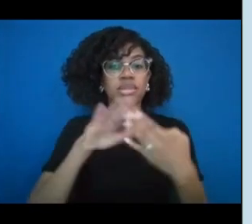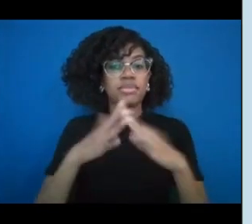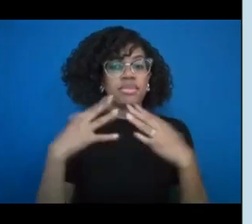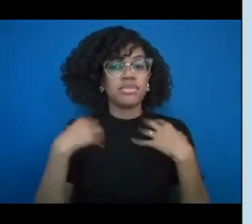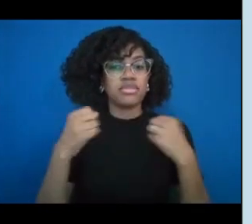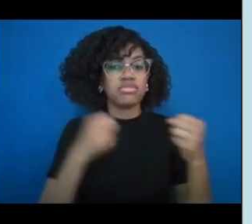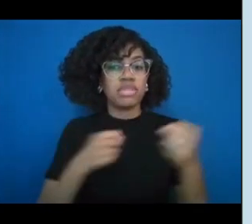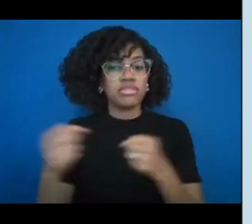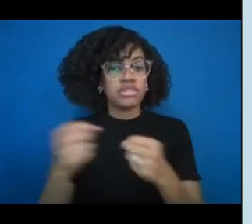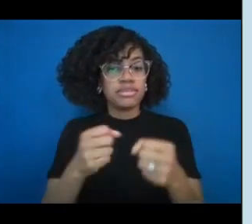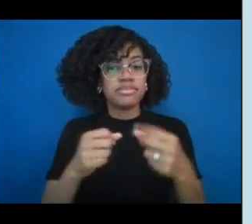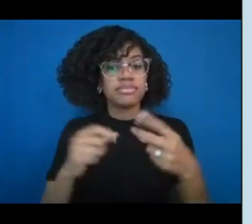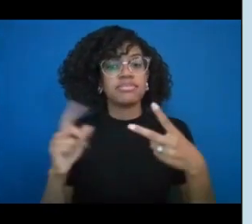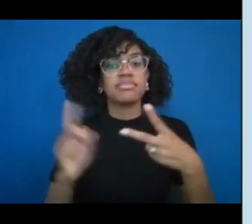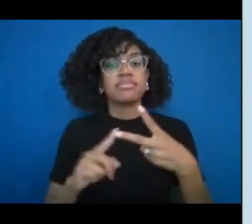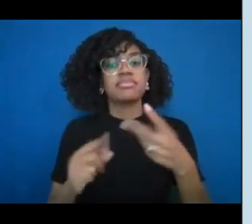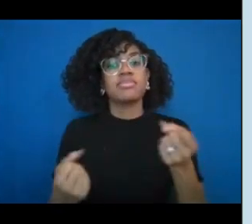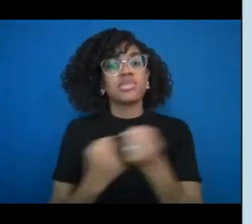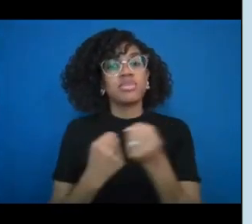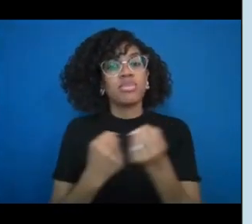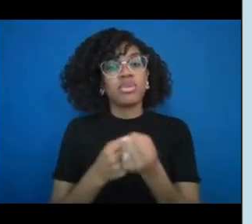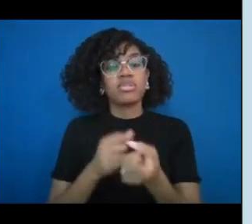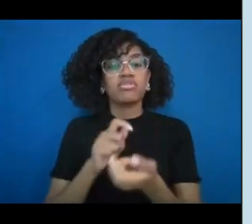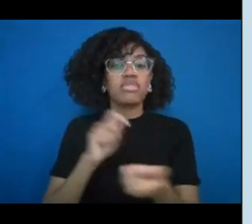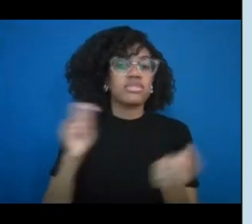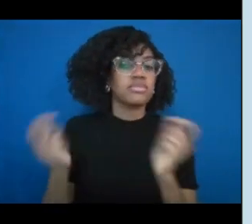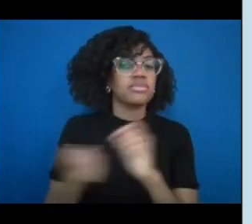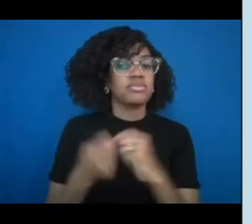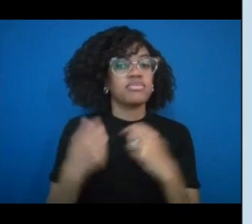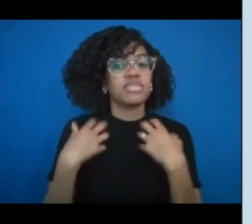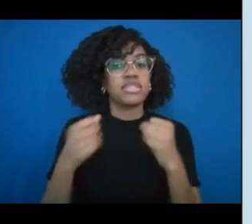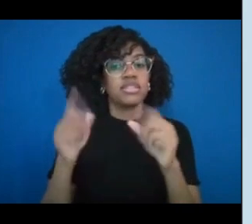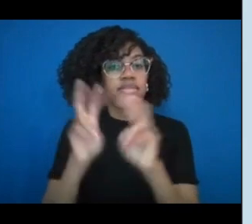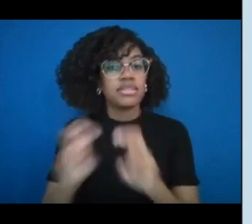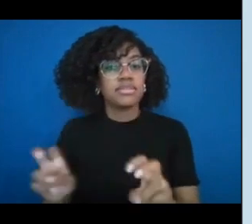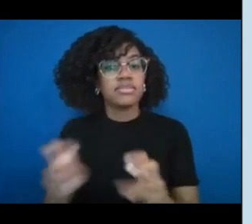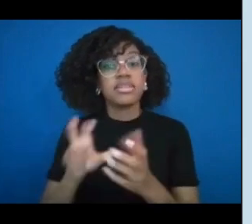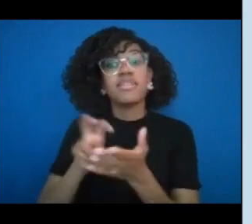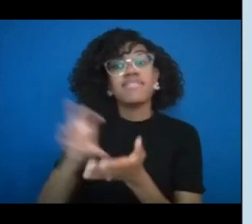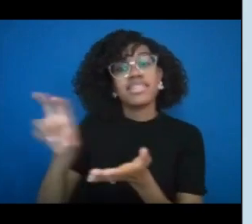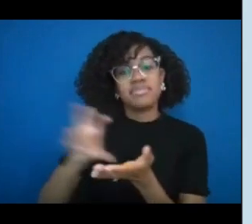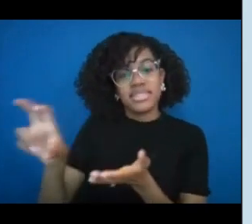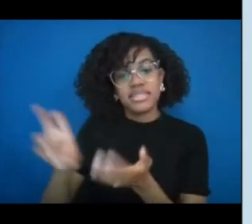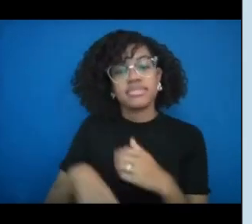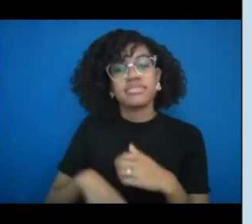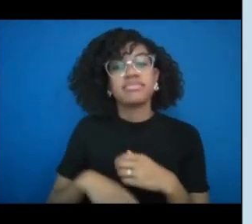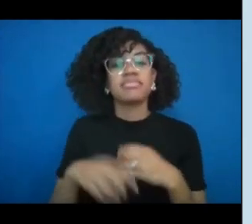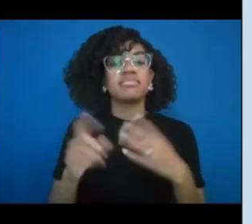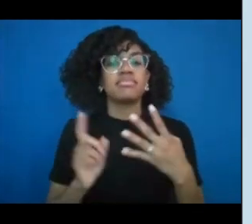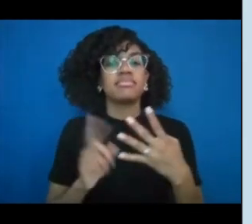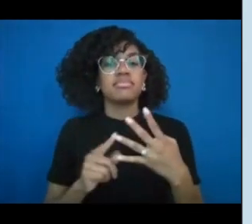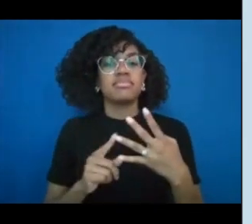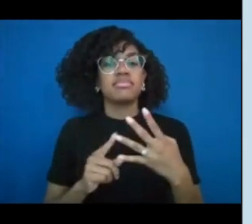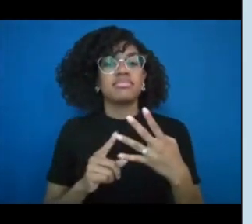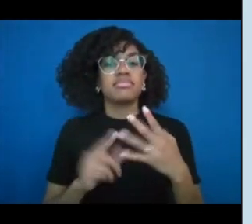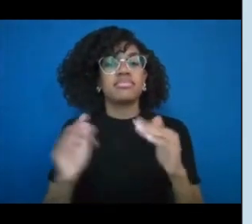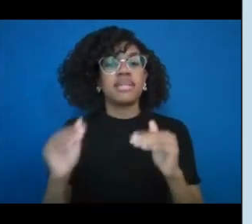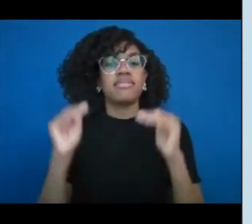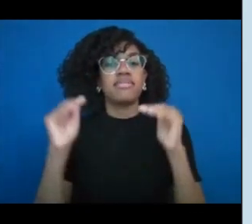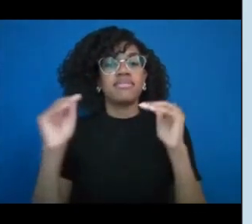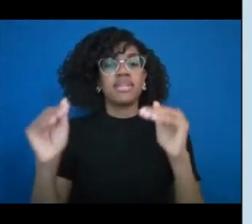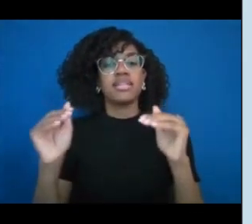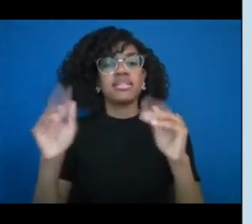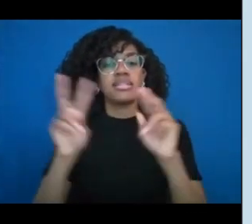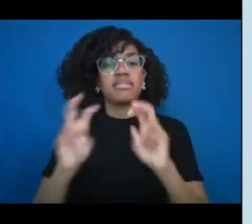transformational resilience investments, advance evaluation and adoption of nature-based solutions, reduce climate threats, and improve